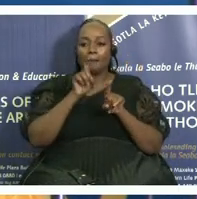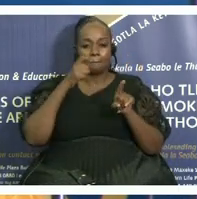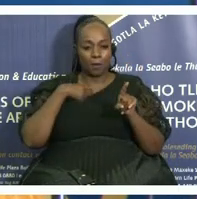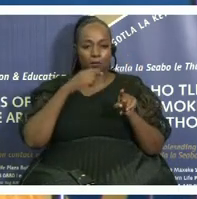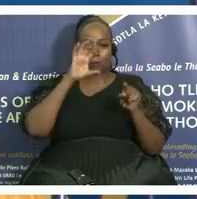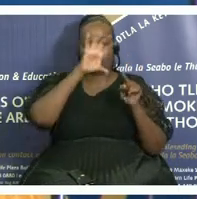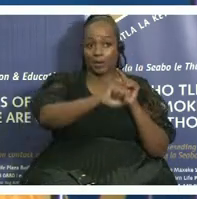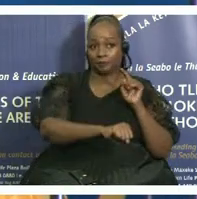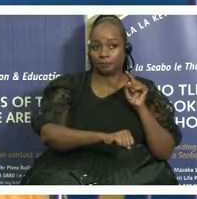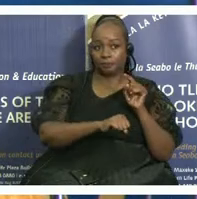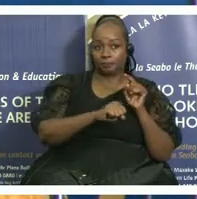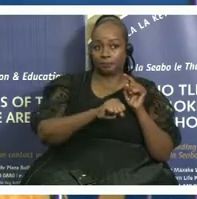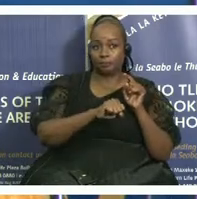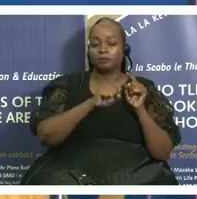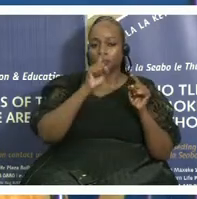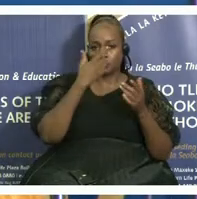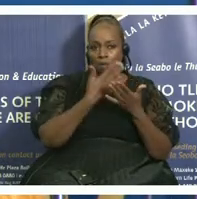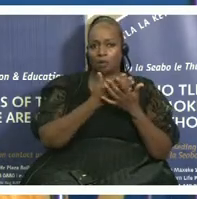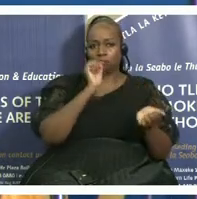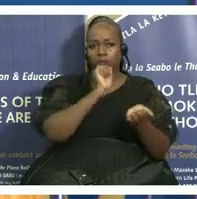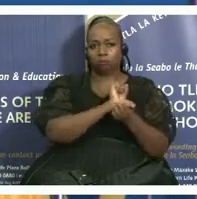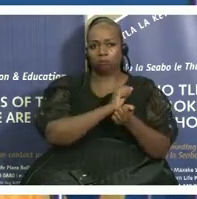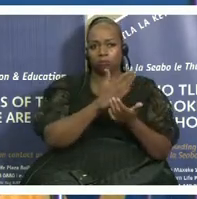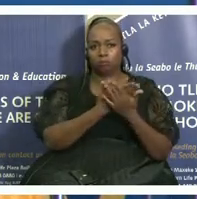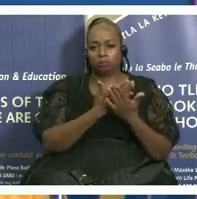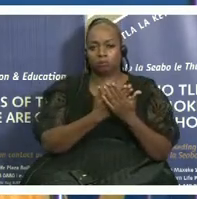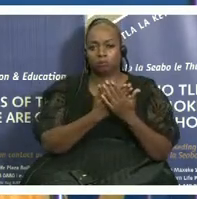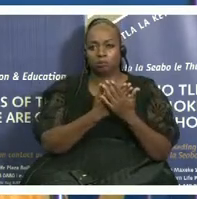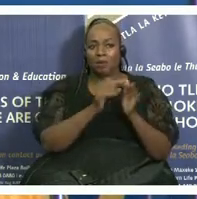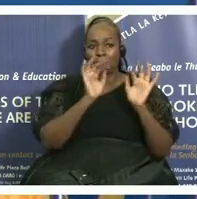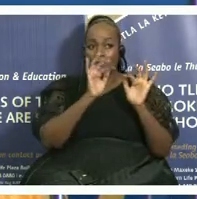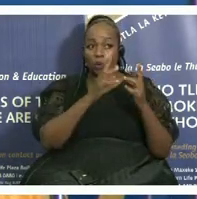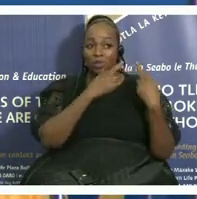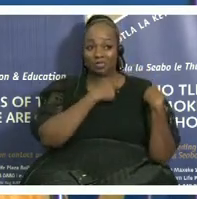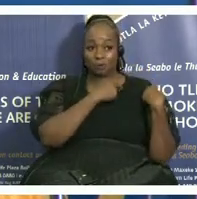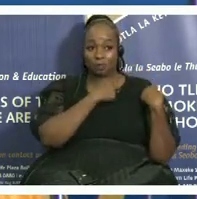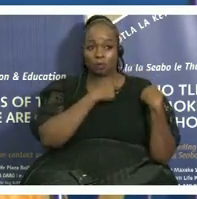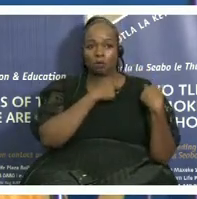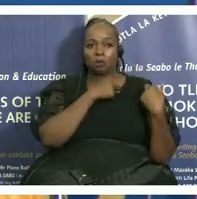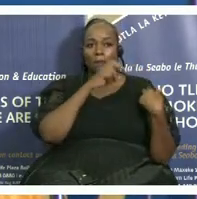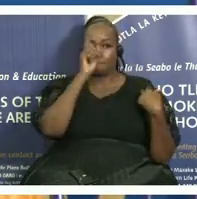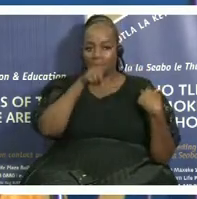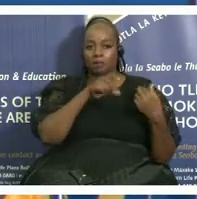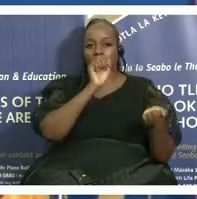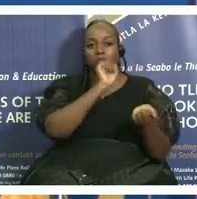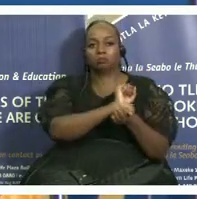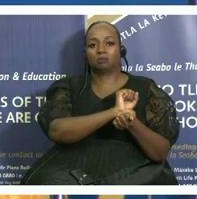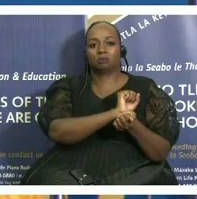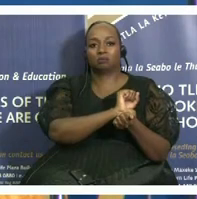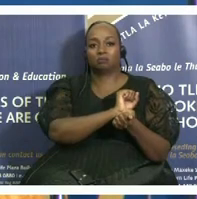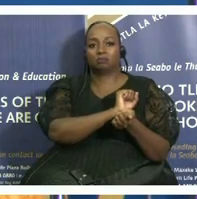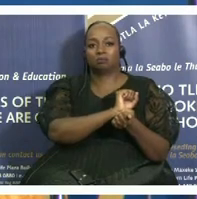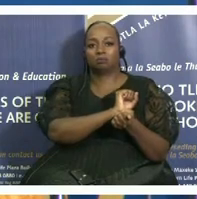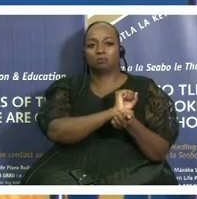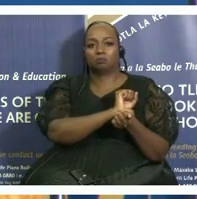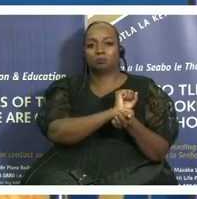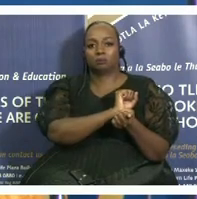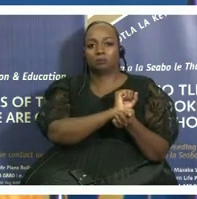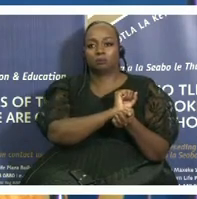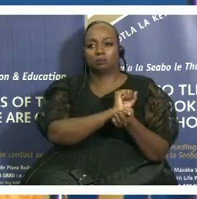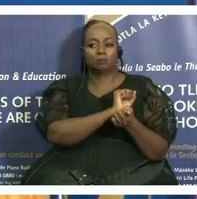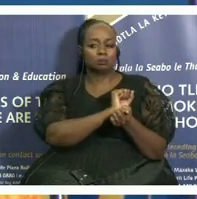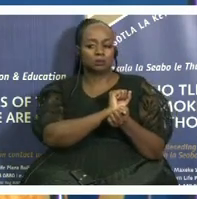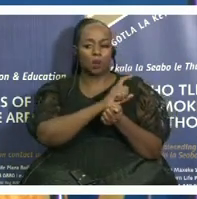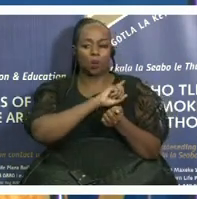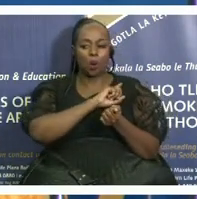mme ba qoswa hanghang ba ba ntse ba etsa diketso tsena kaofela ba ba shebile hore ba tle